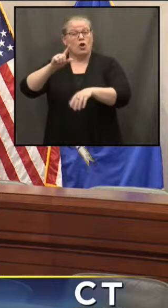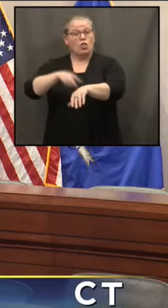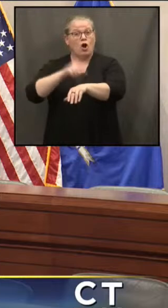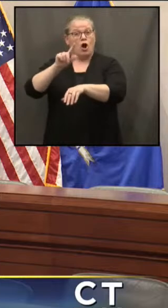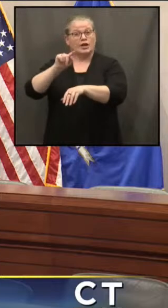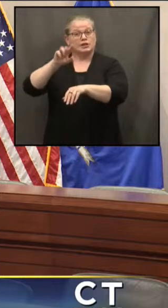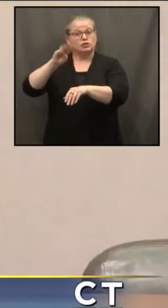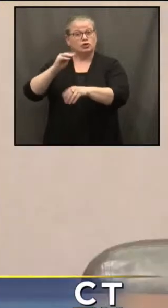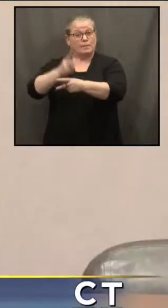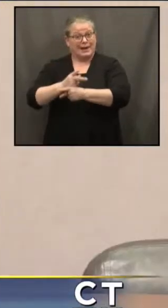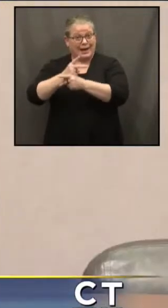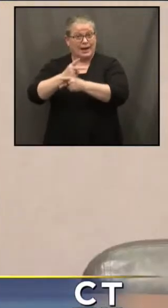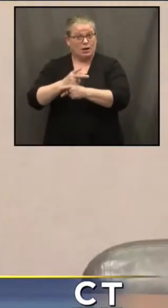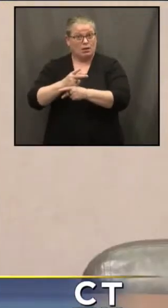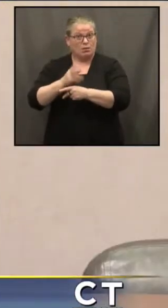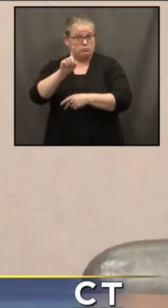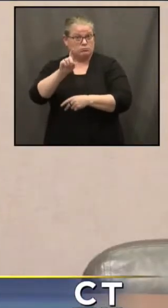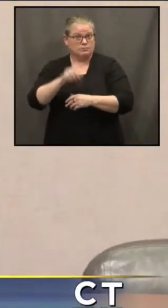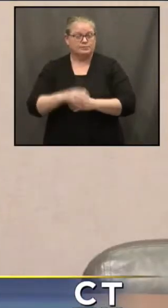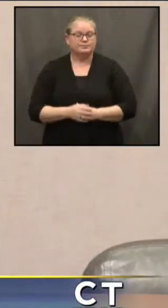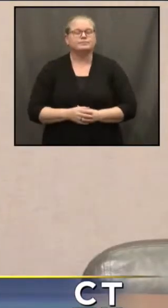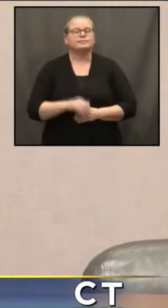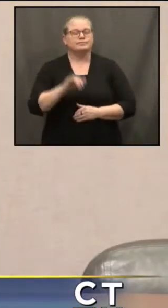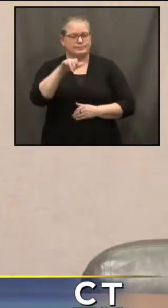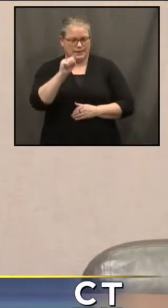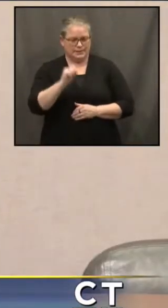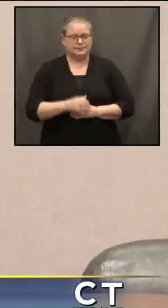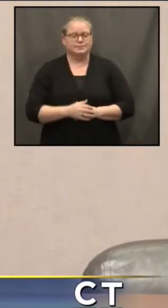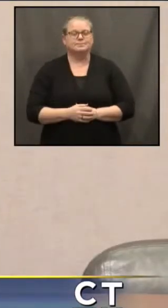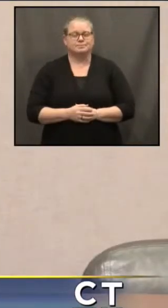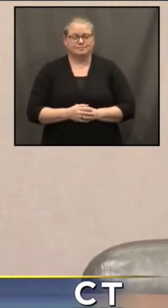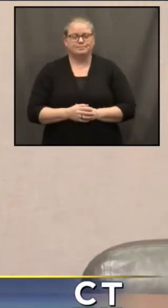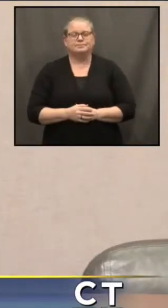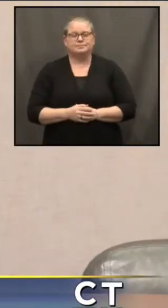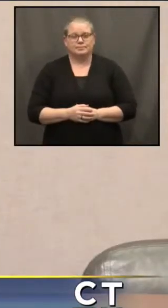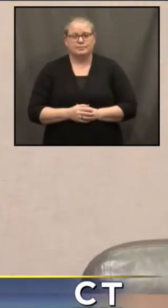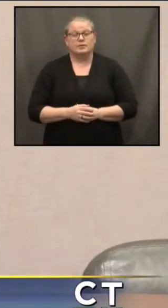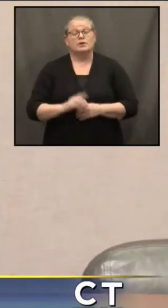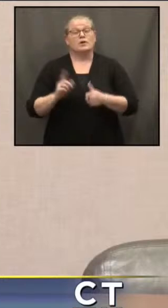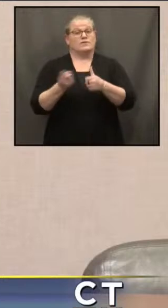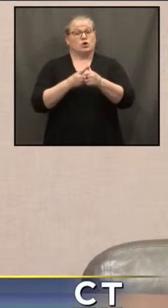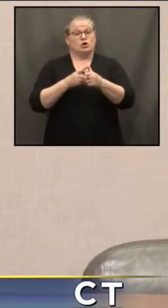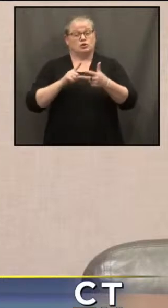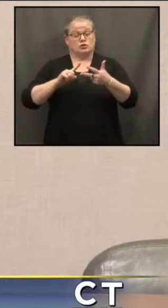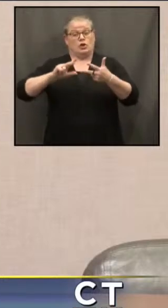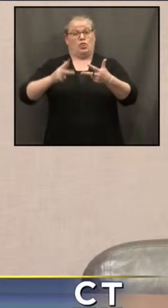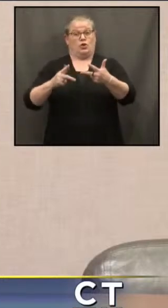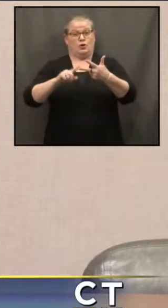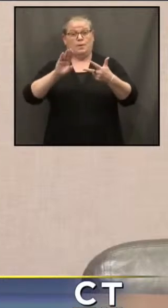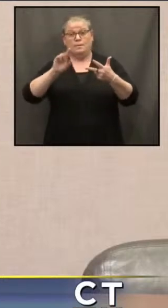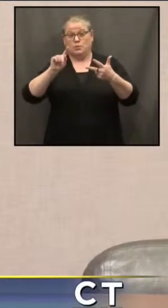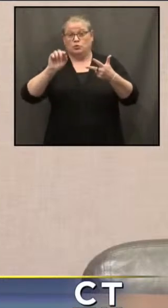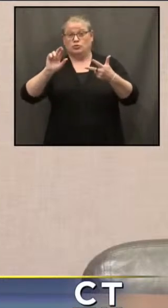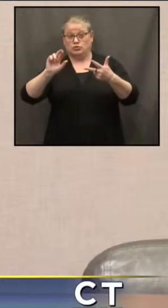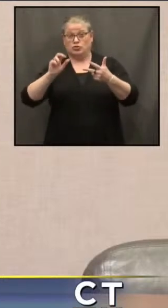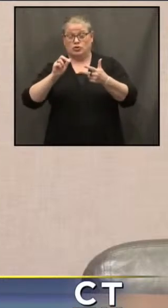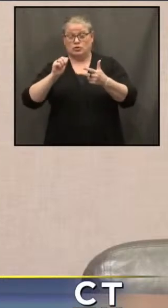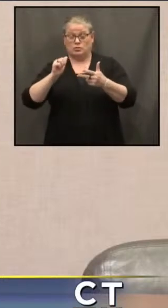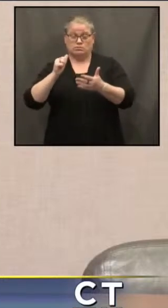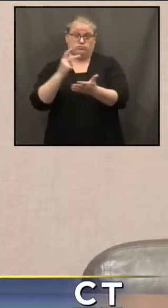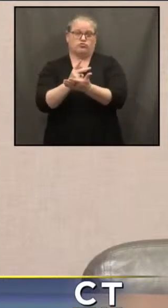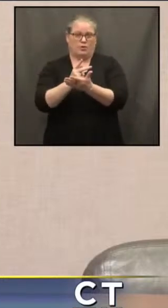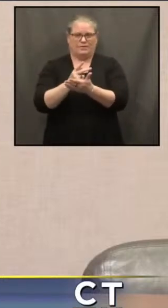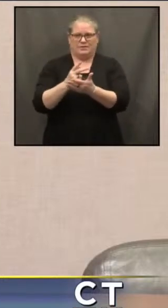So a few things. First of all, when the first boosters were authorized, it was only Pfizer. And so there